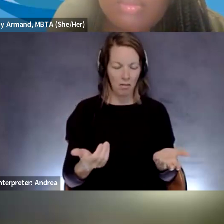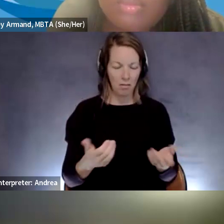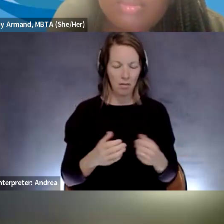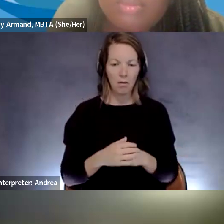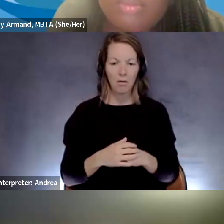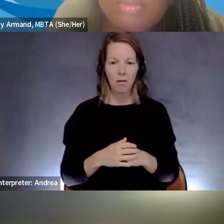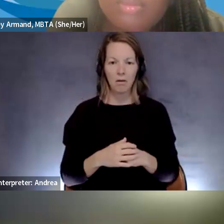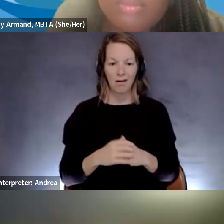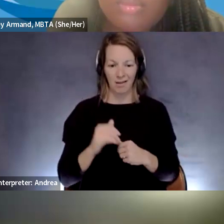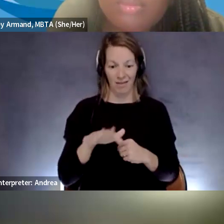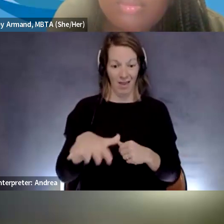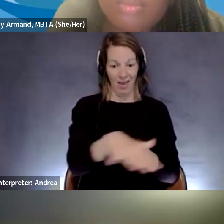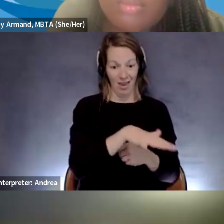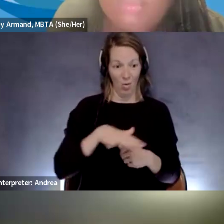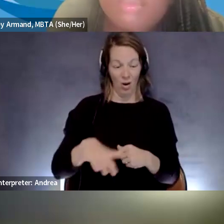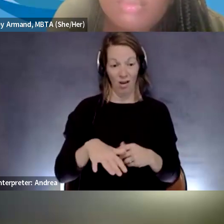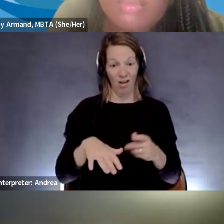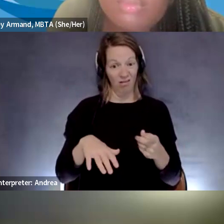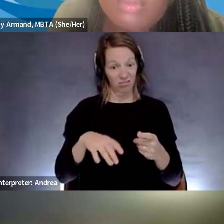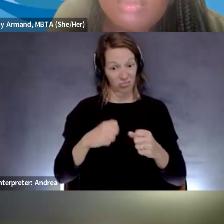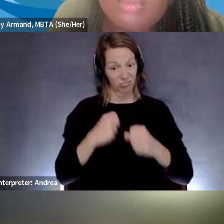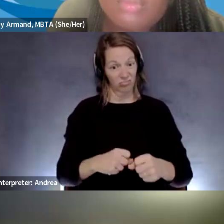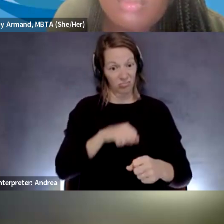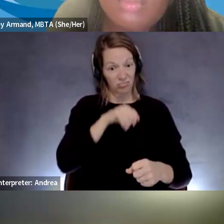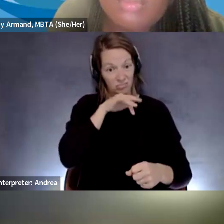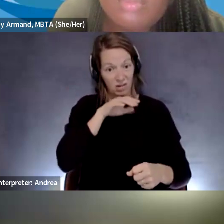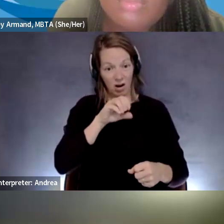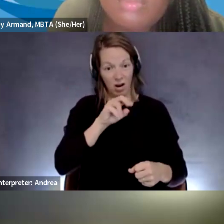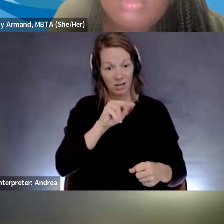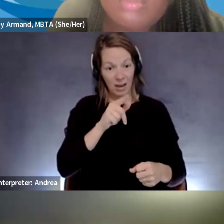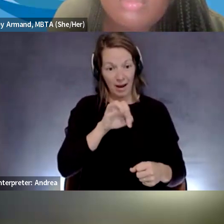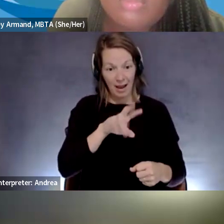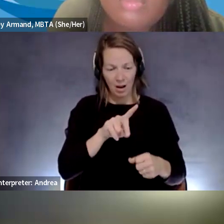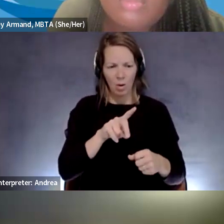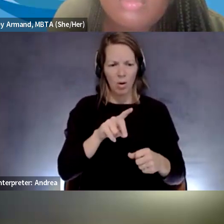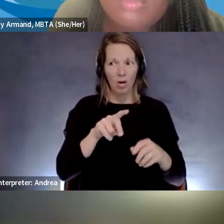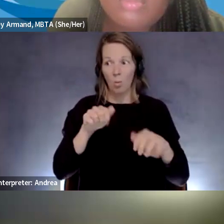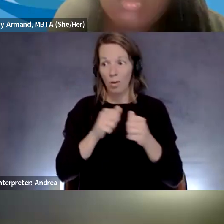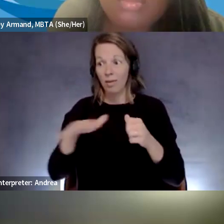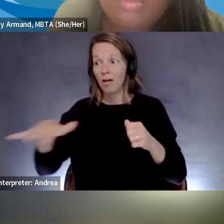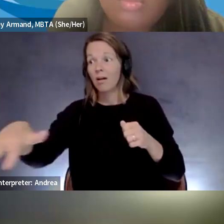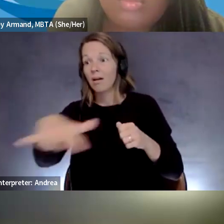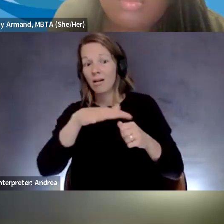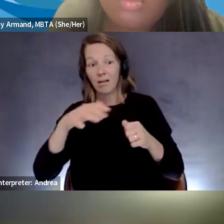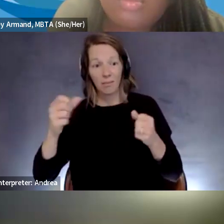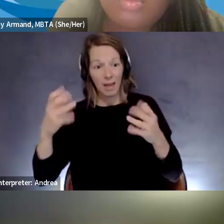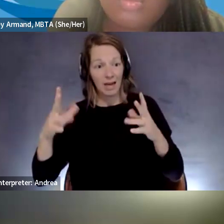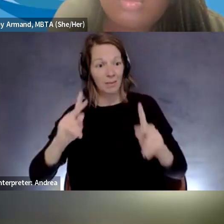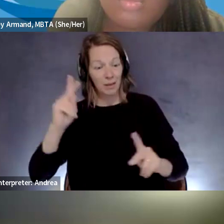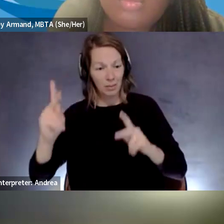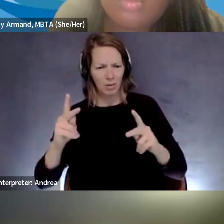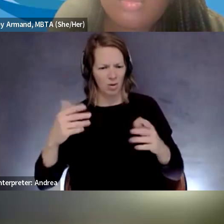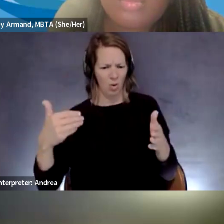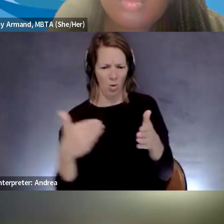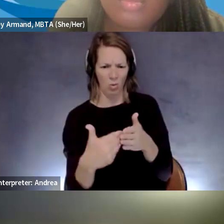such a contaminated area, or choose an area that's not so contaminated next to such a vulnerable user group so